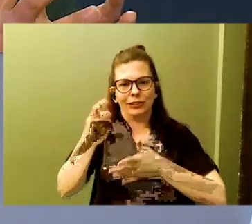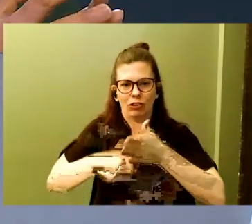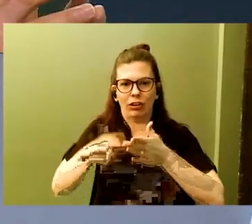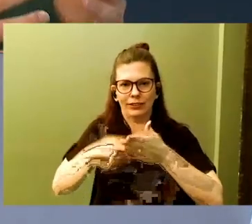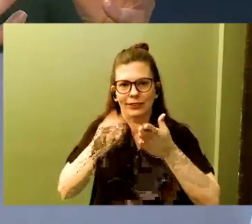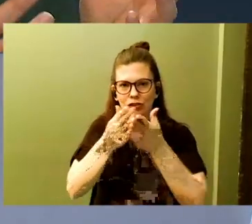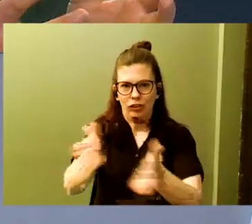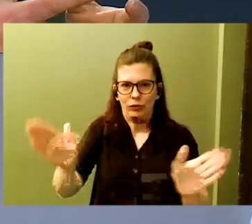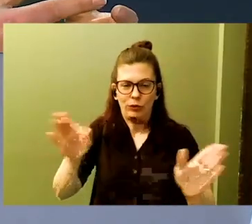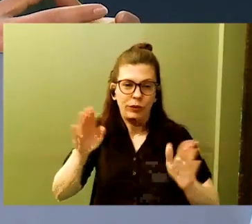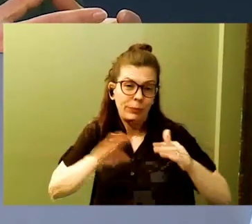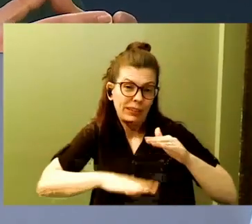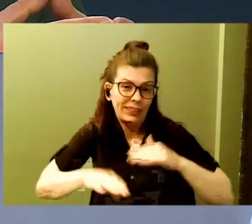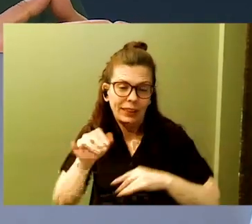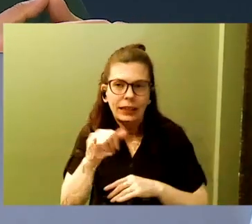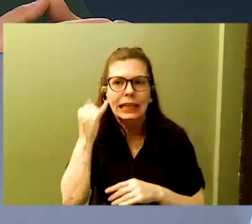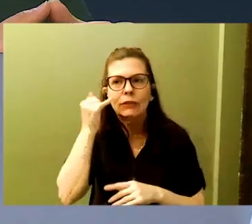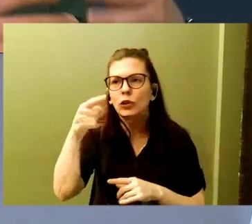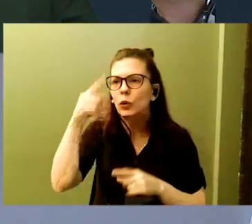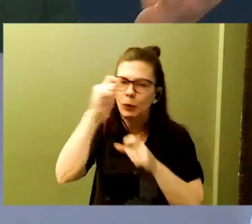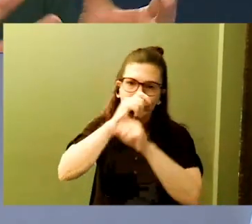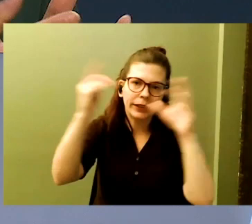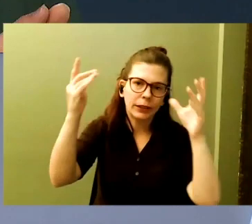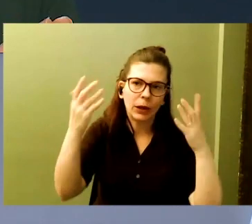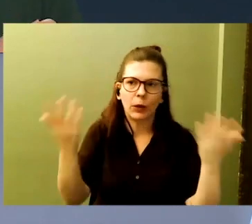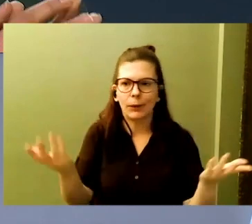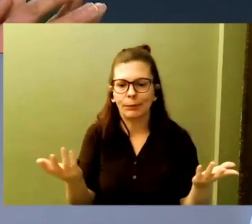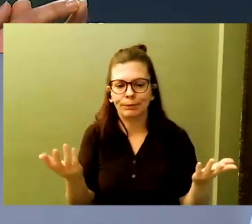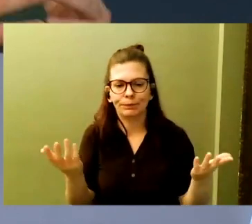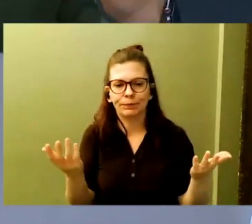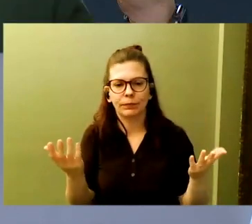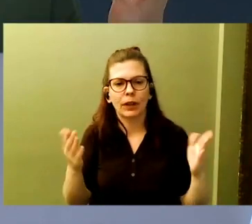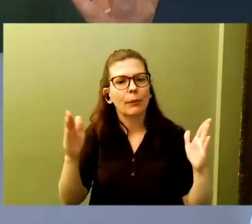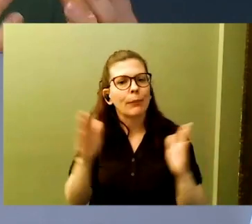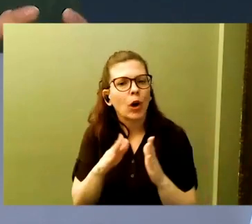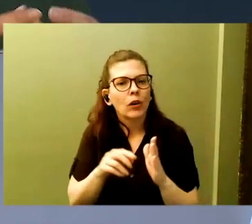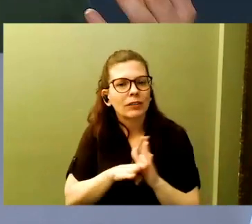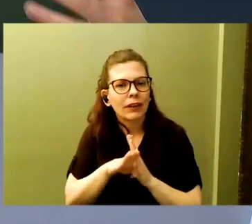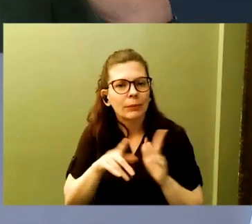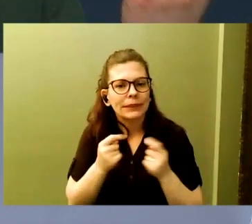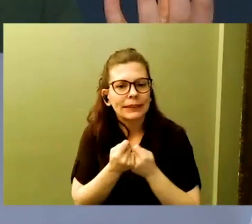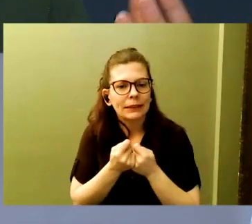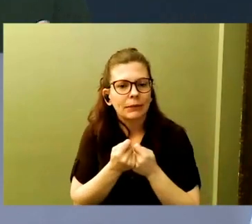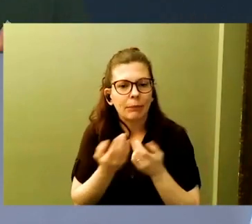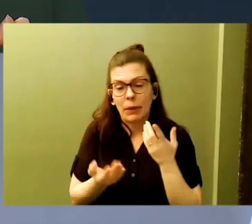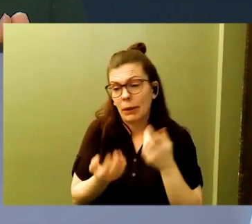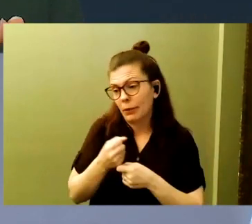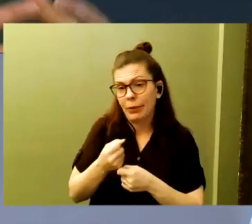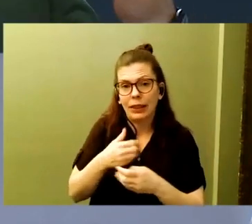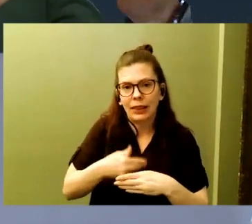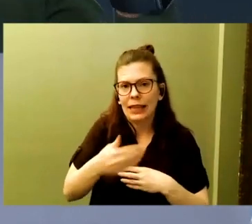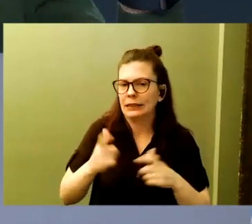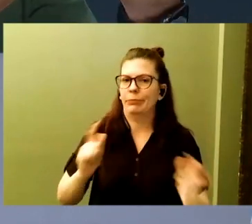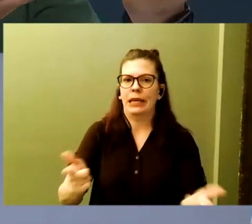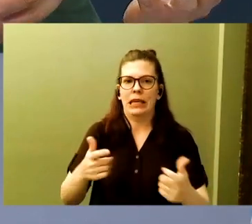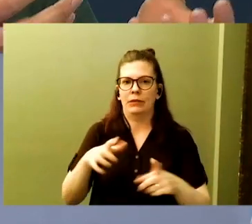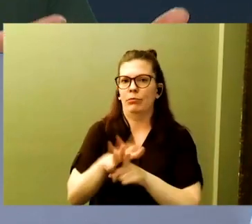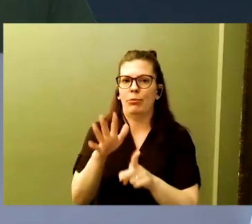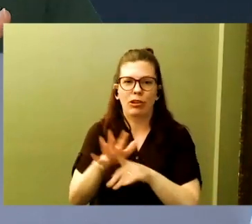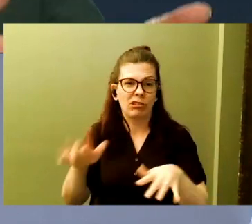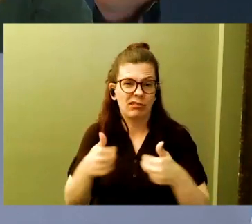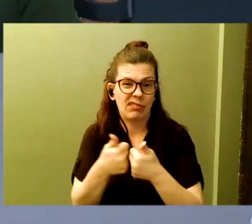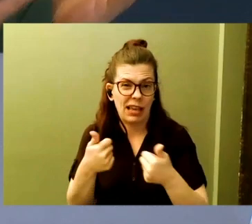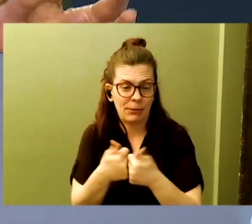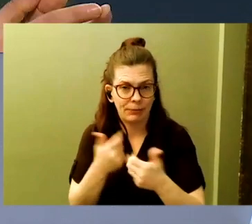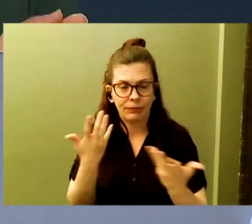like, if you think about a small development team, possibly they're building the next big game. They have their build fleet